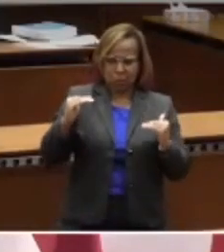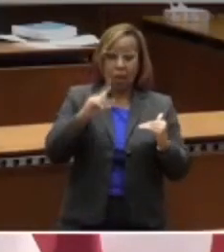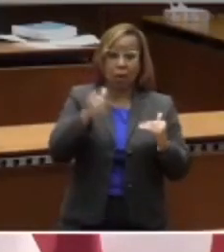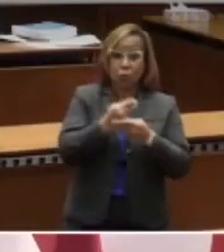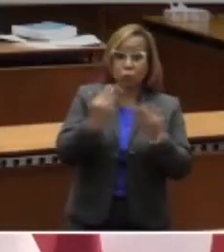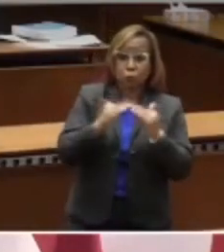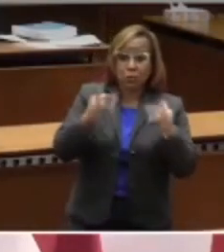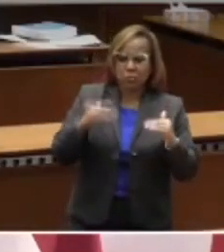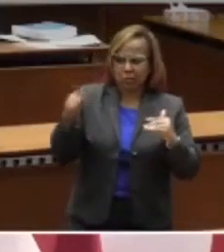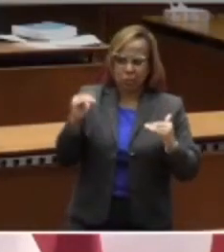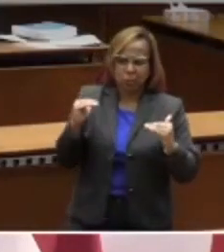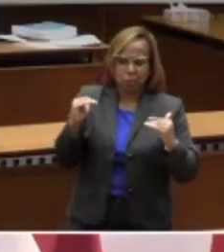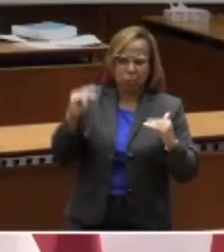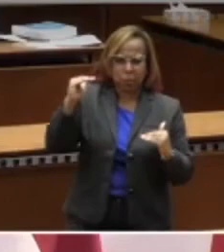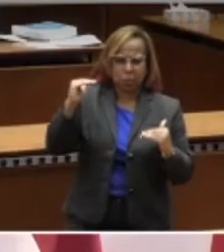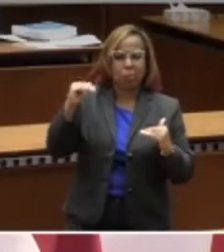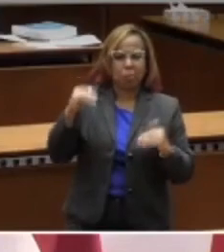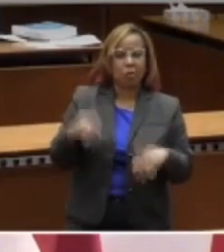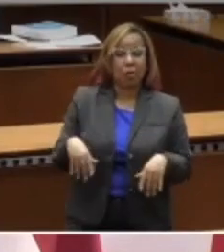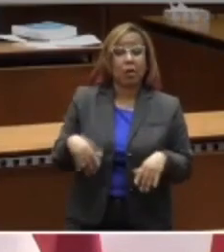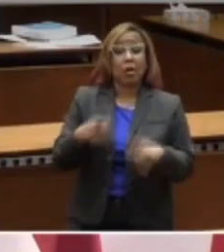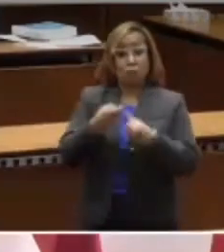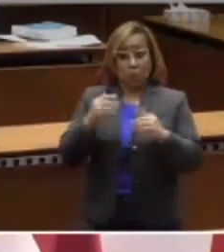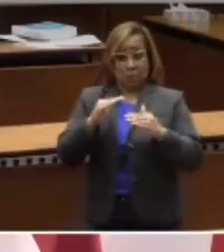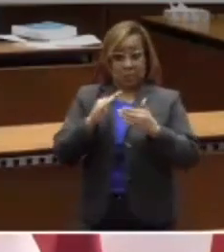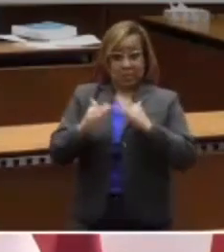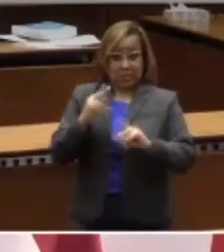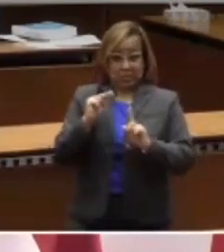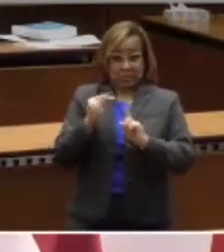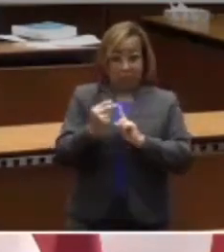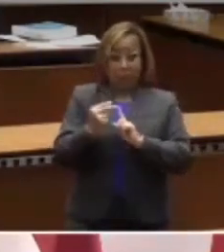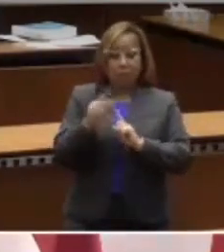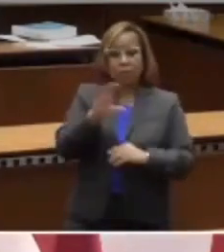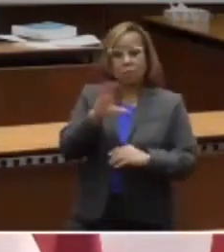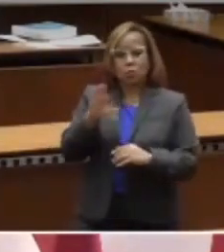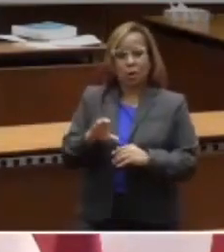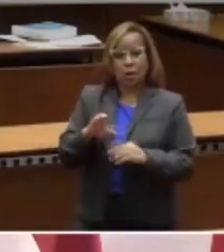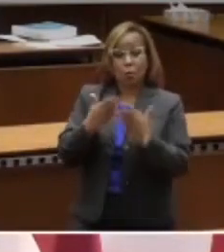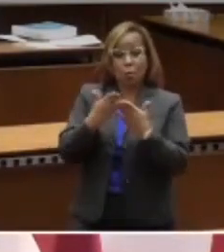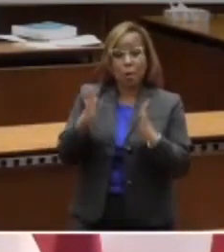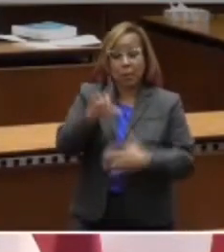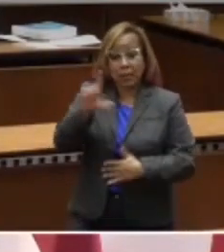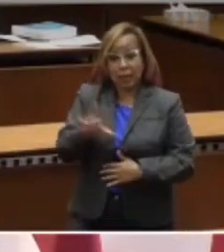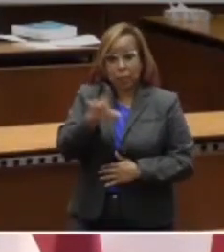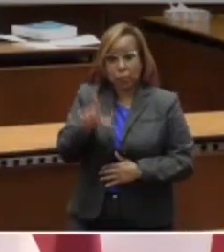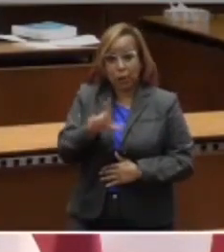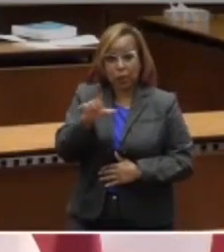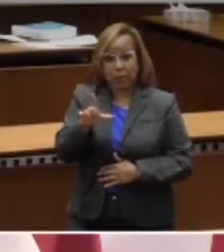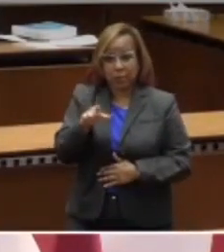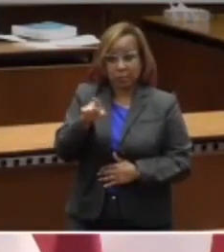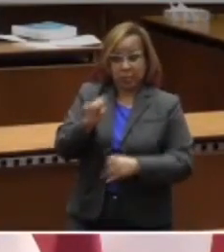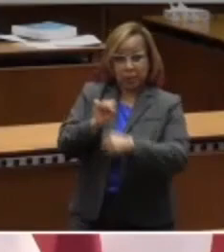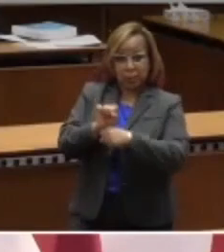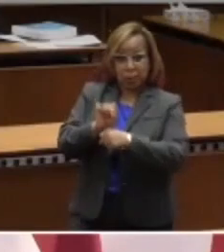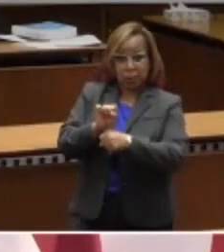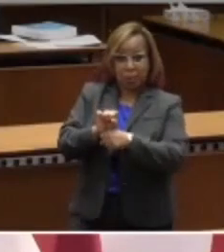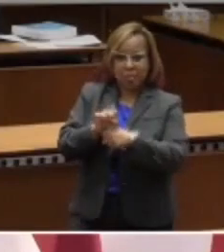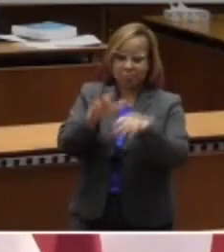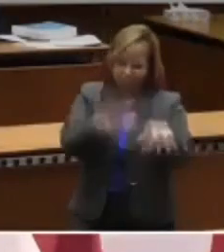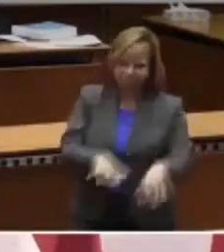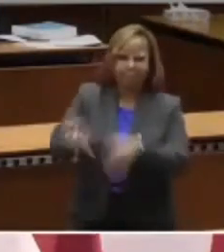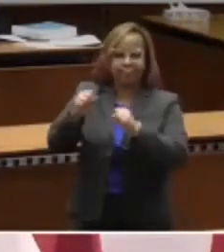distribution systems. From the city side, Chicago Public Library employees led the